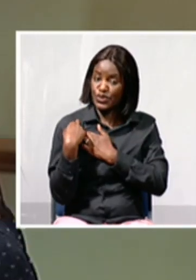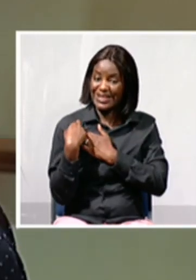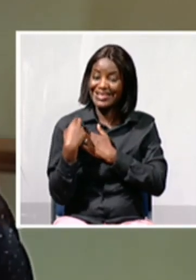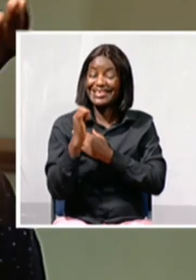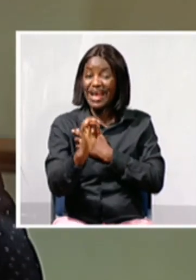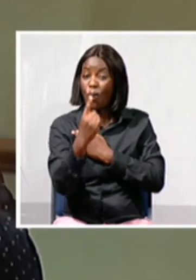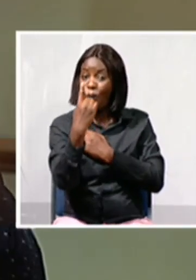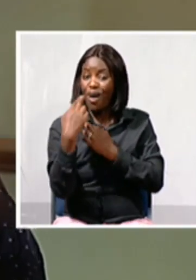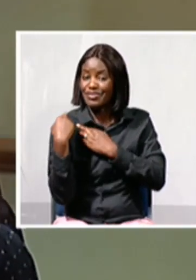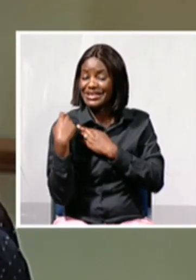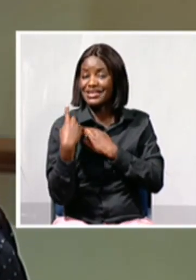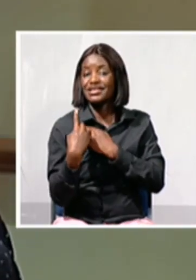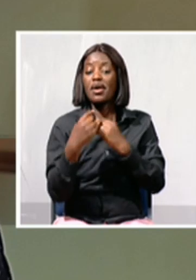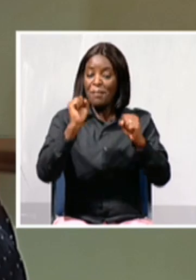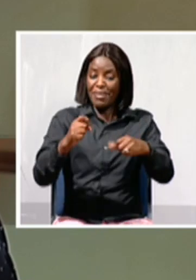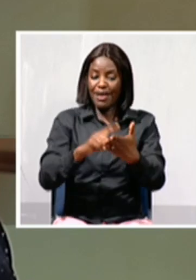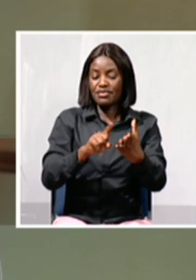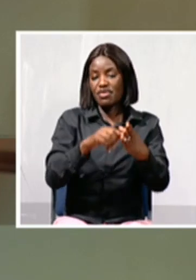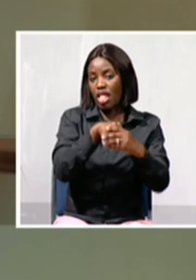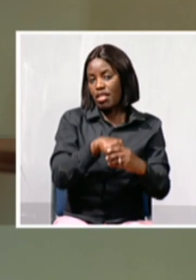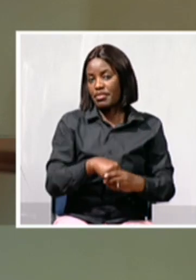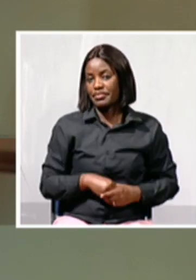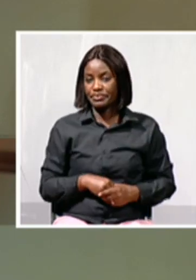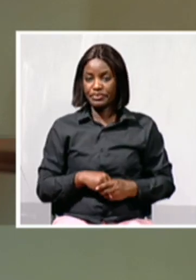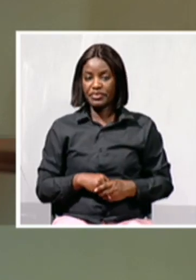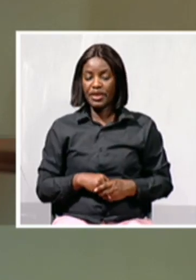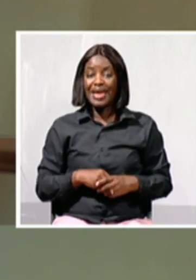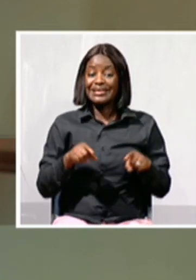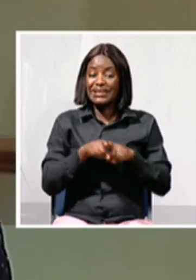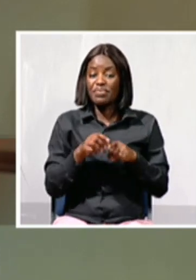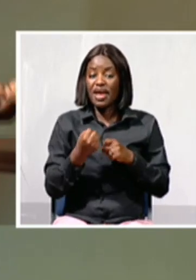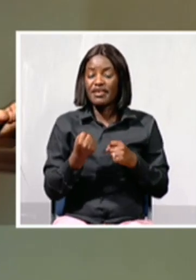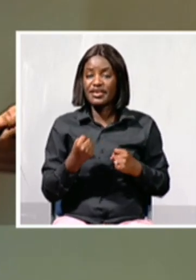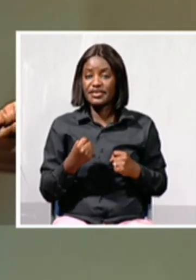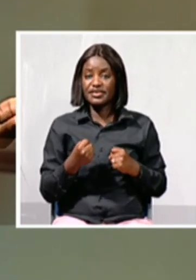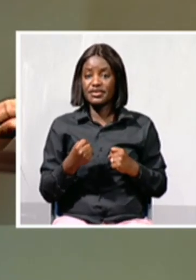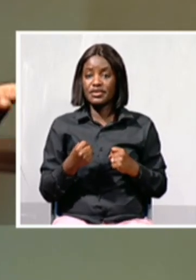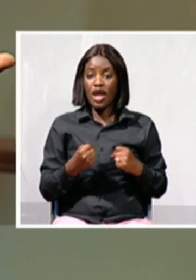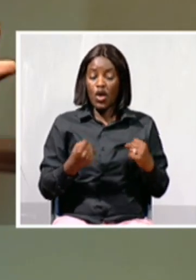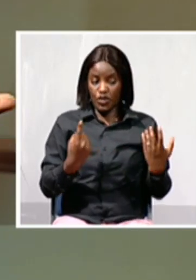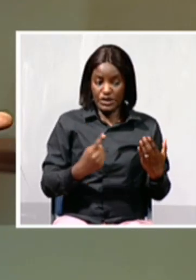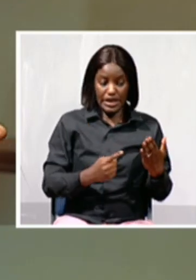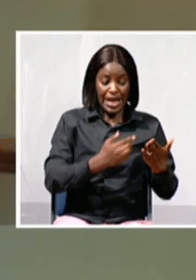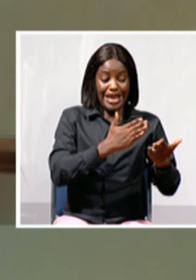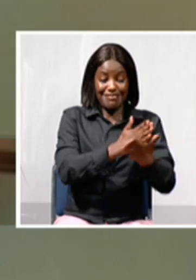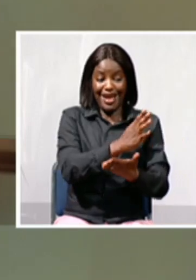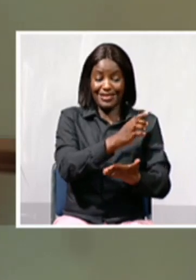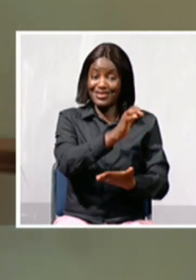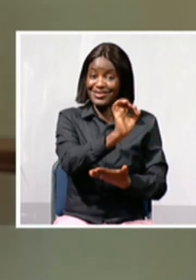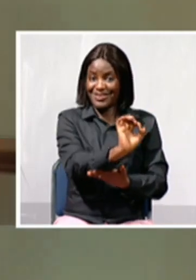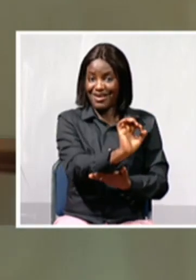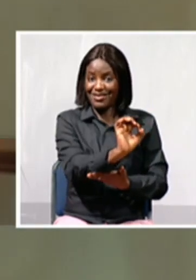So we have like this infographic and also some reels on our Instagram where we tell you this is your right. And of course, this right comes